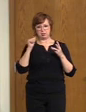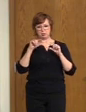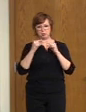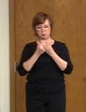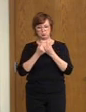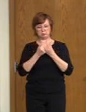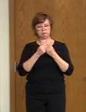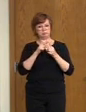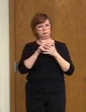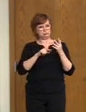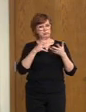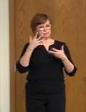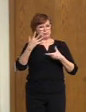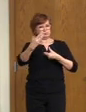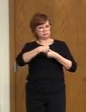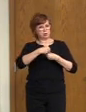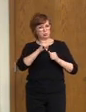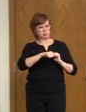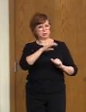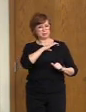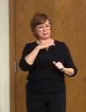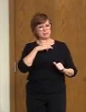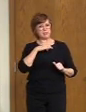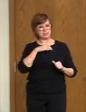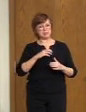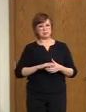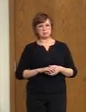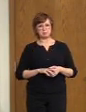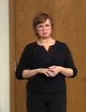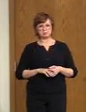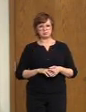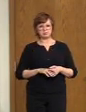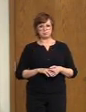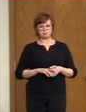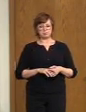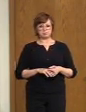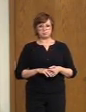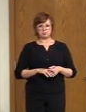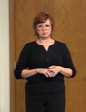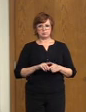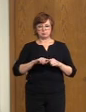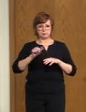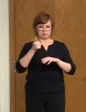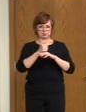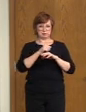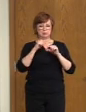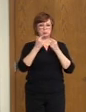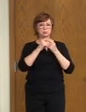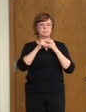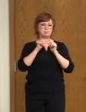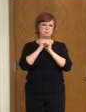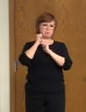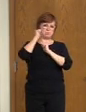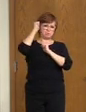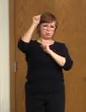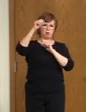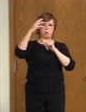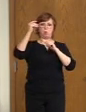planning and can assist in the adequate distribution of the vaccines to more remote communities.